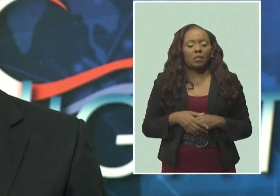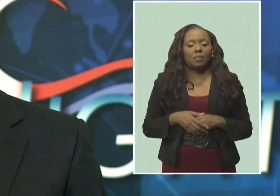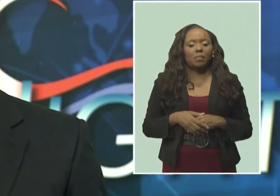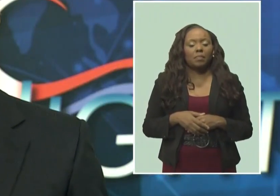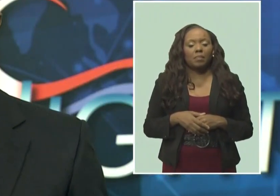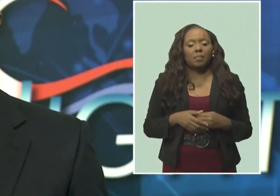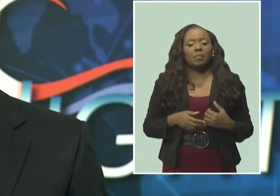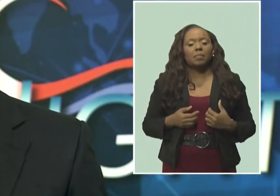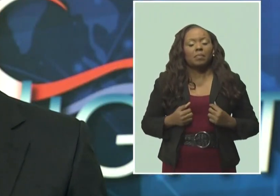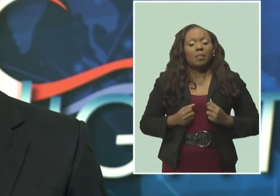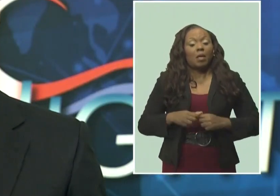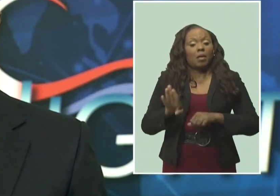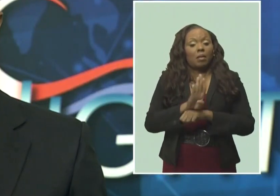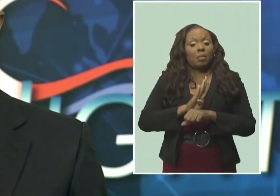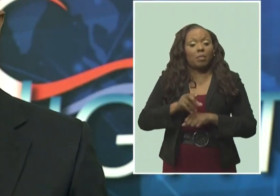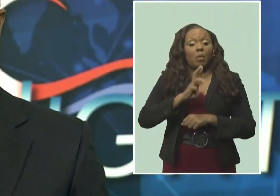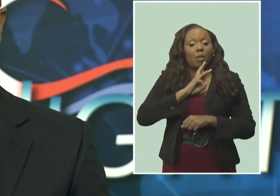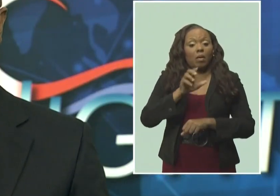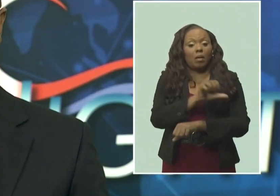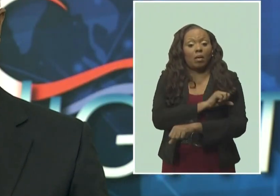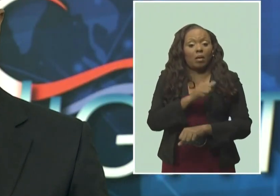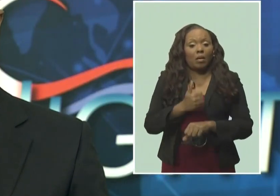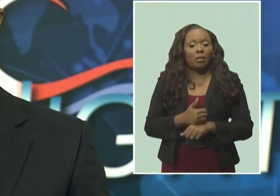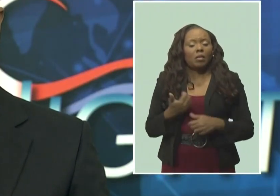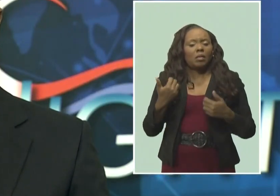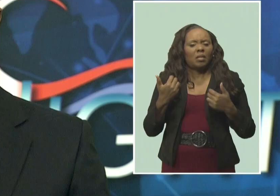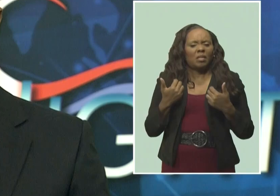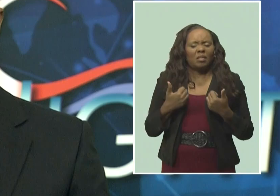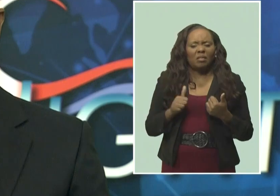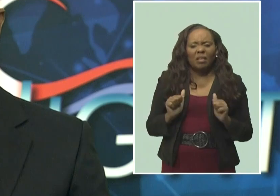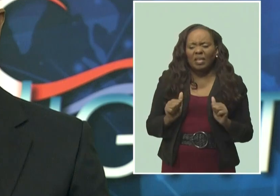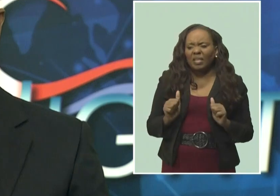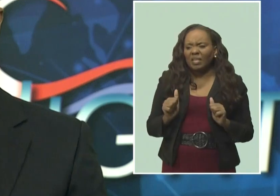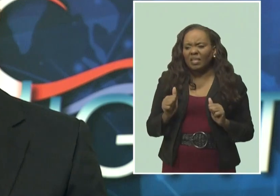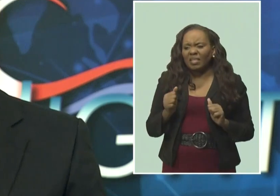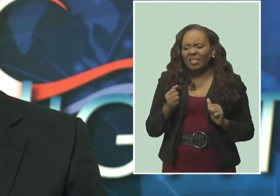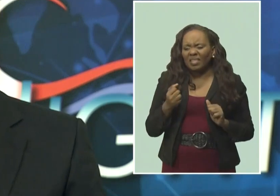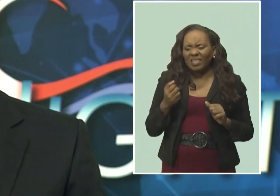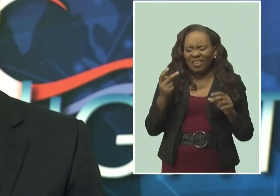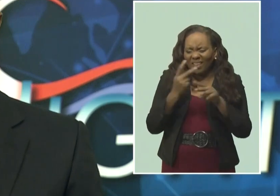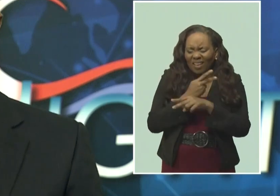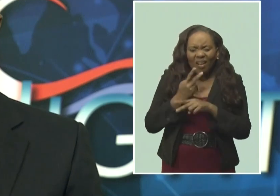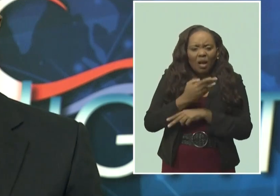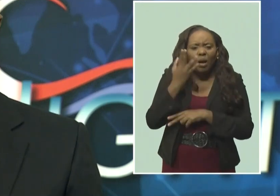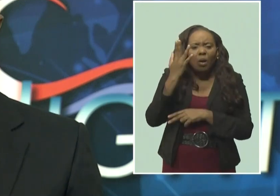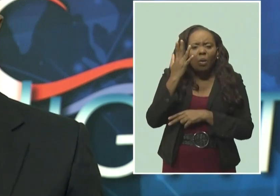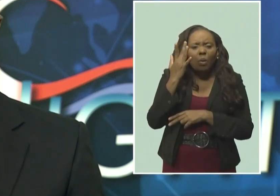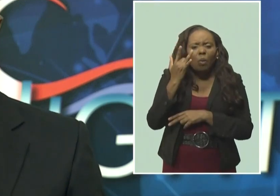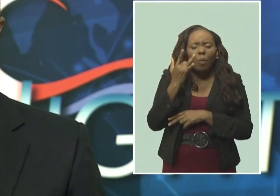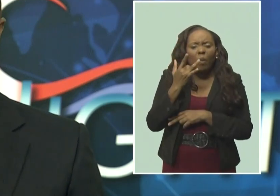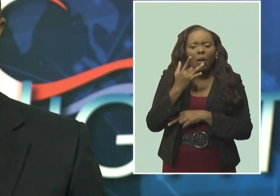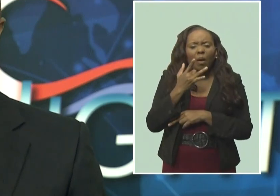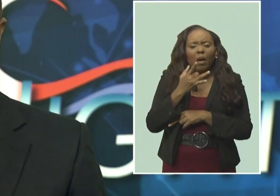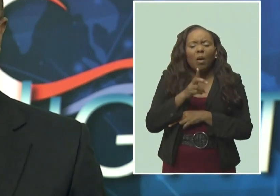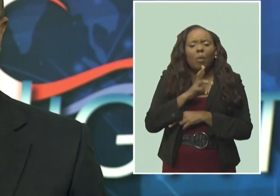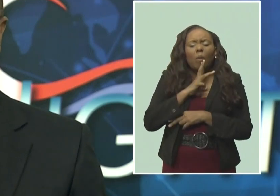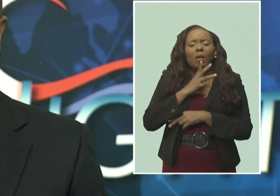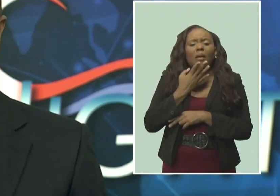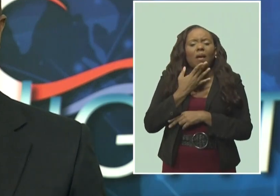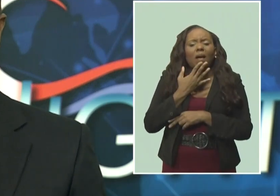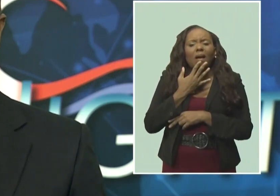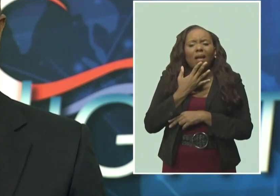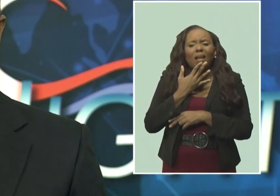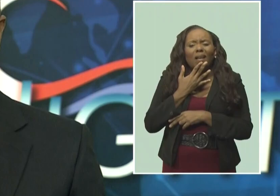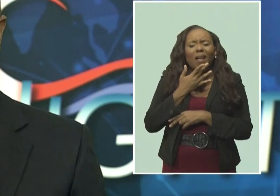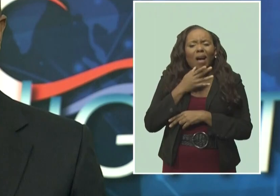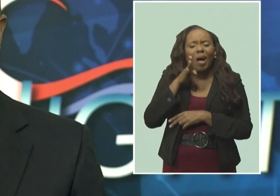to finding a permanent solution to problems with discolored water from the Barbados Water Authority's Bowmanston plant. That